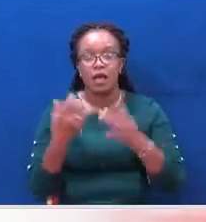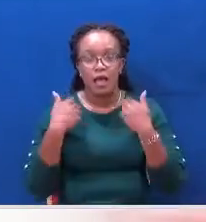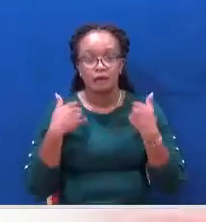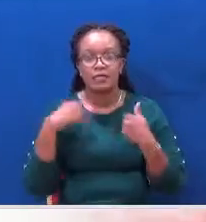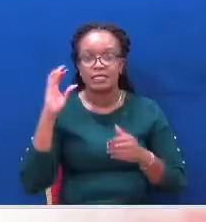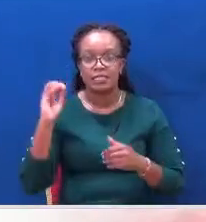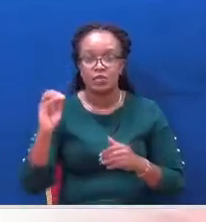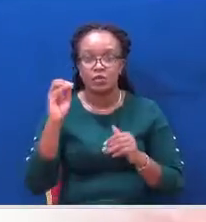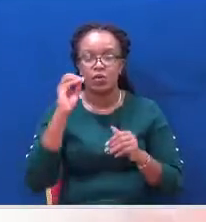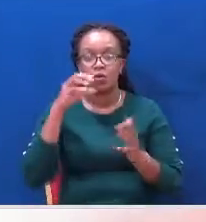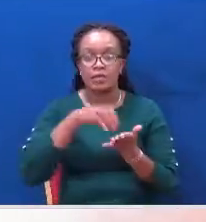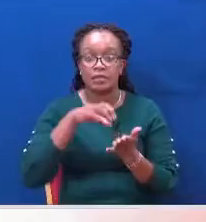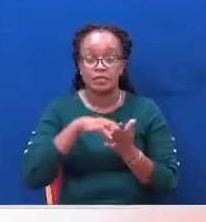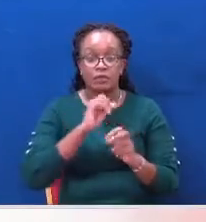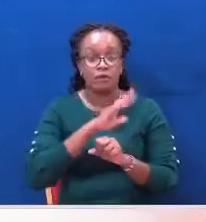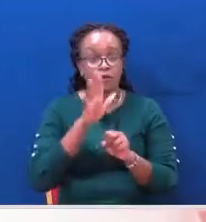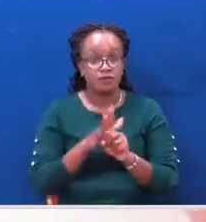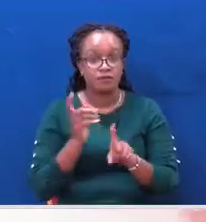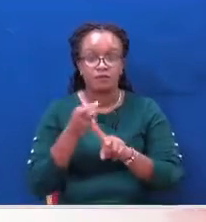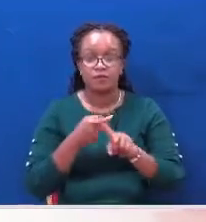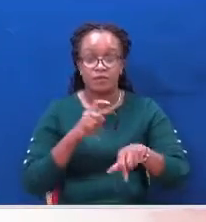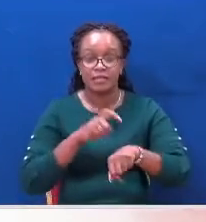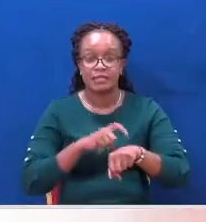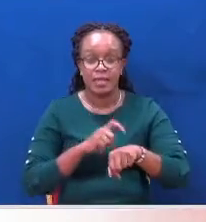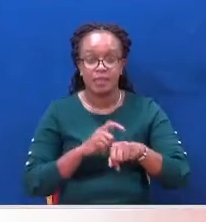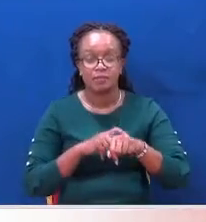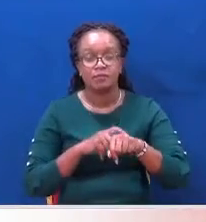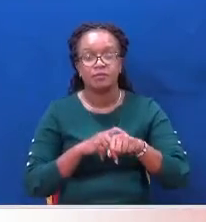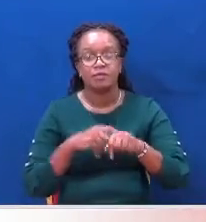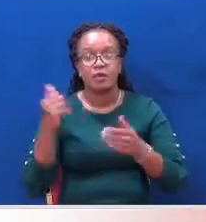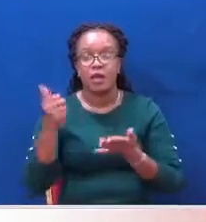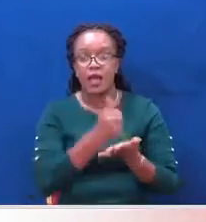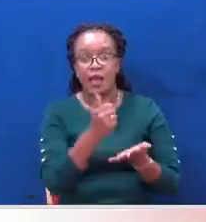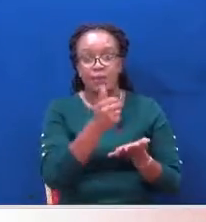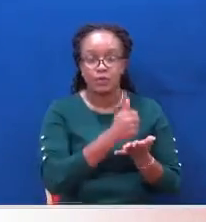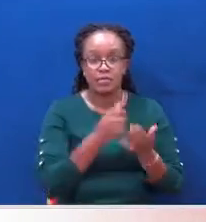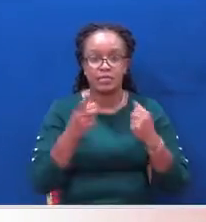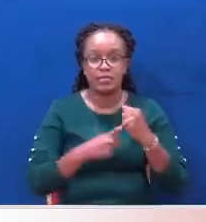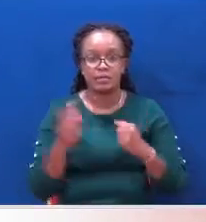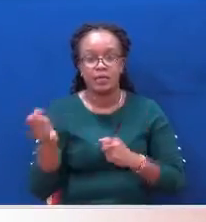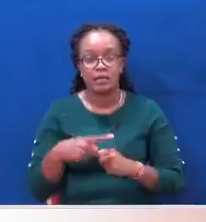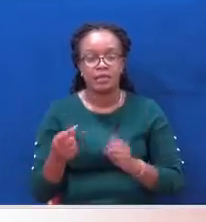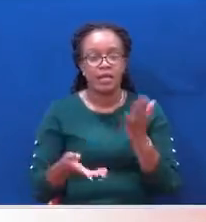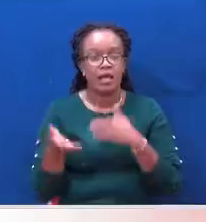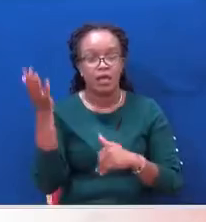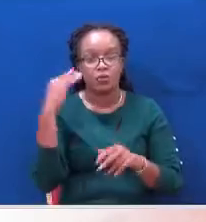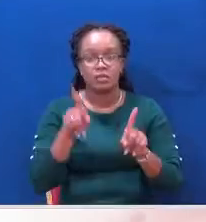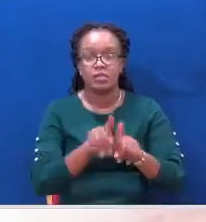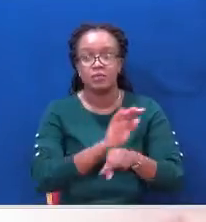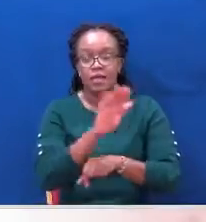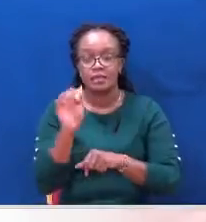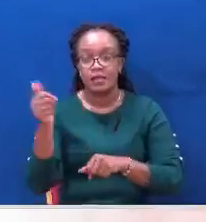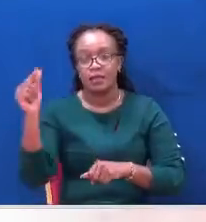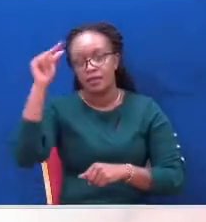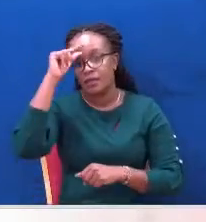of COVID-19 since the commencement of the recruits learning 6 months ago, and asked other government